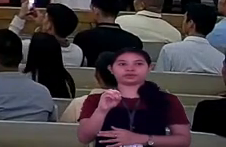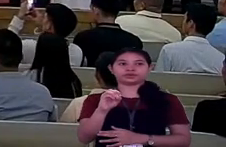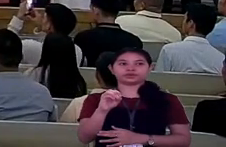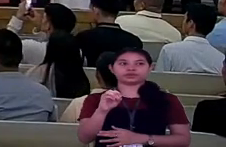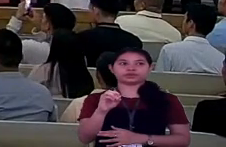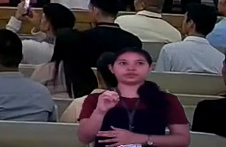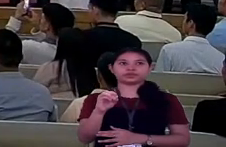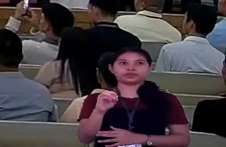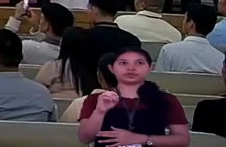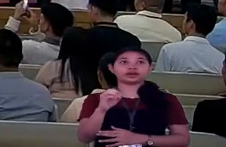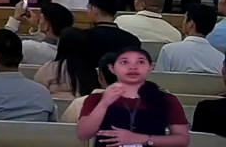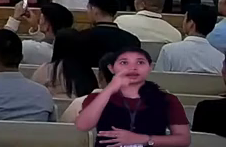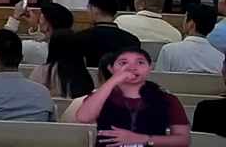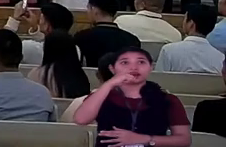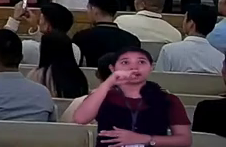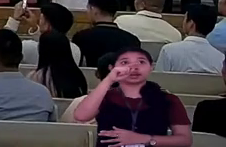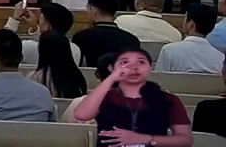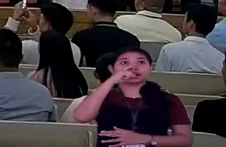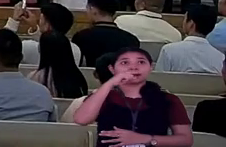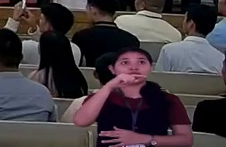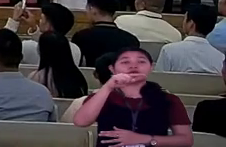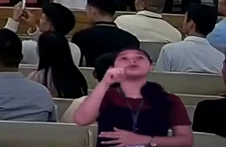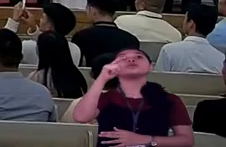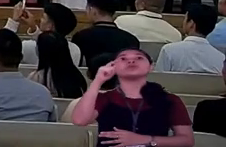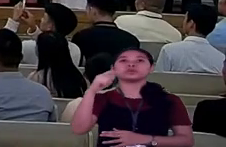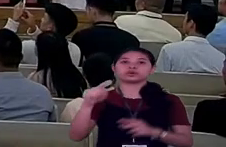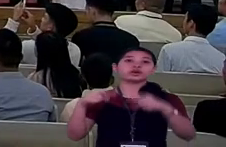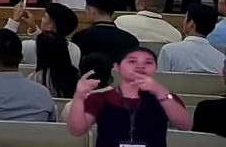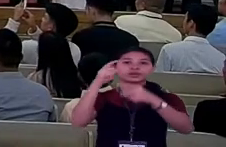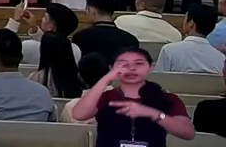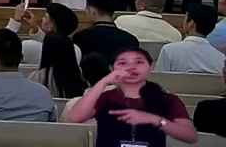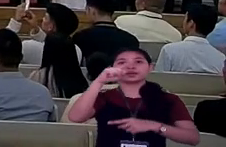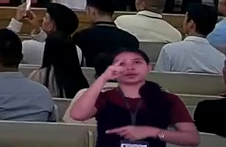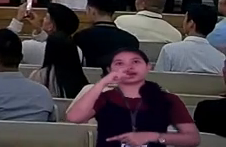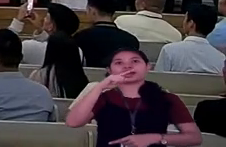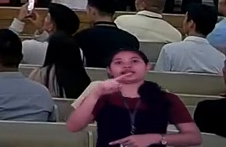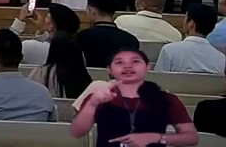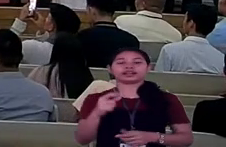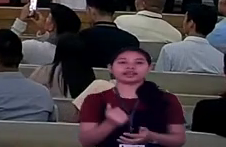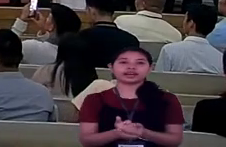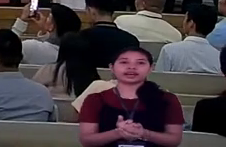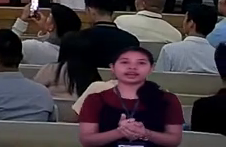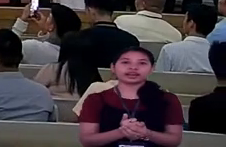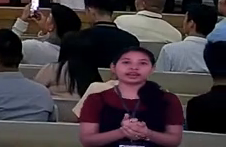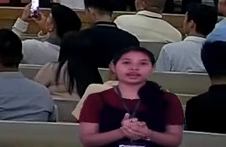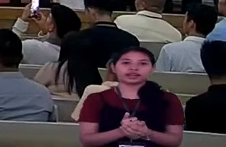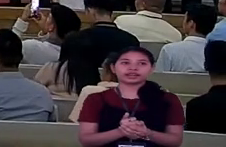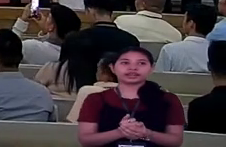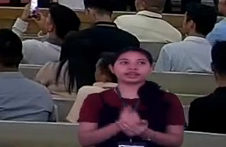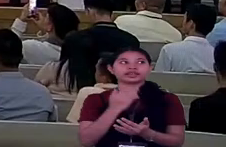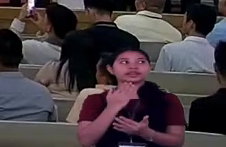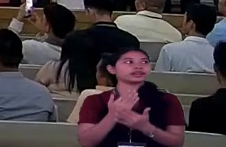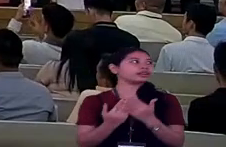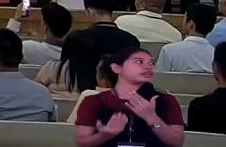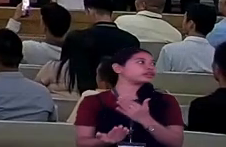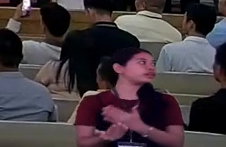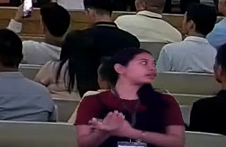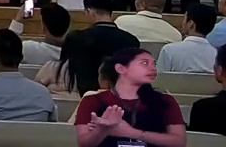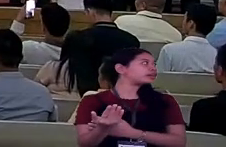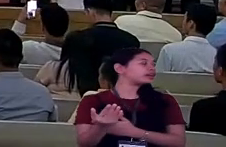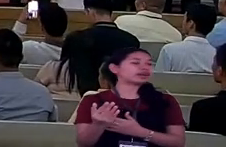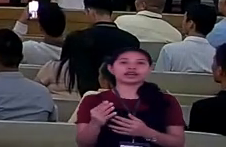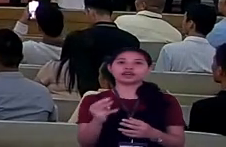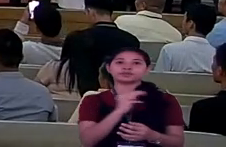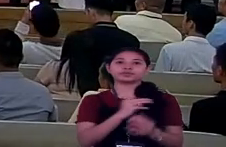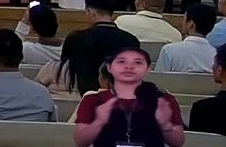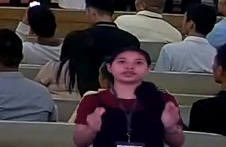Bible Baptist Church under the leadership of Pastor Jaime Victorino. Thank you, Paul. Amen. Good morning, everyone. I'm Liberty C. De